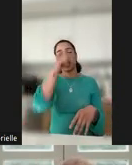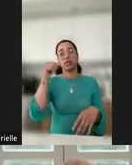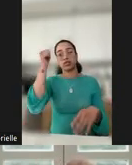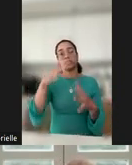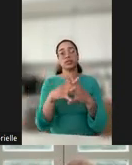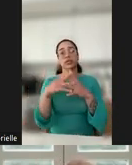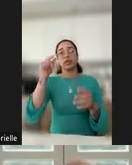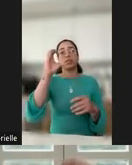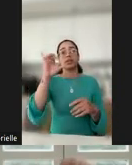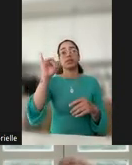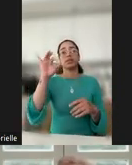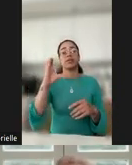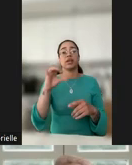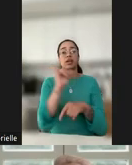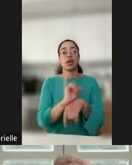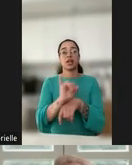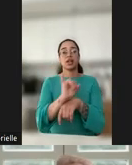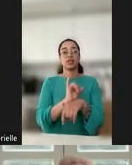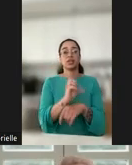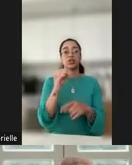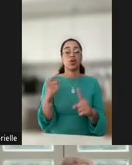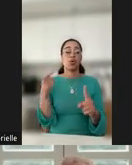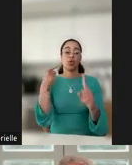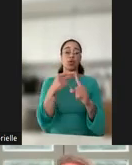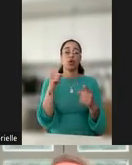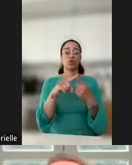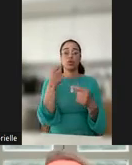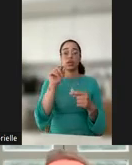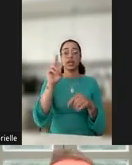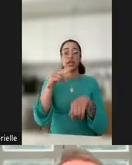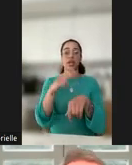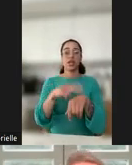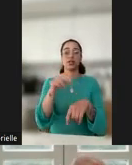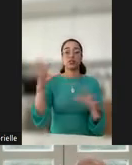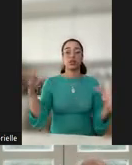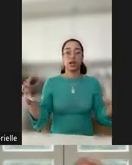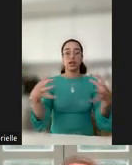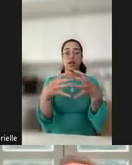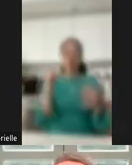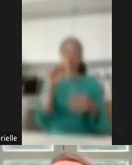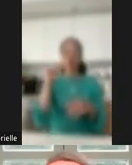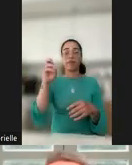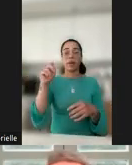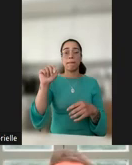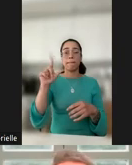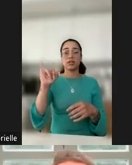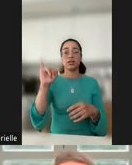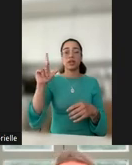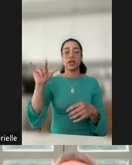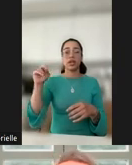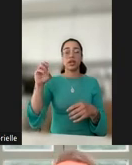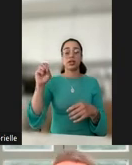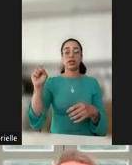Islanders. So according to the National Alliance of Mental Illness, API communities consists